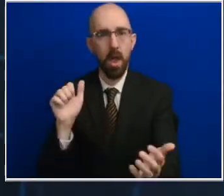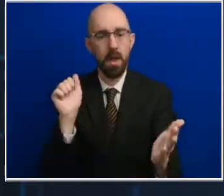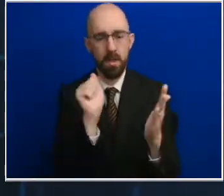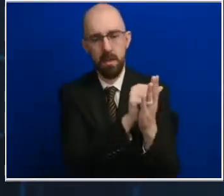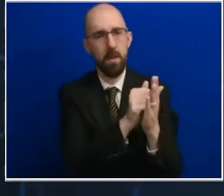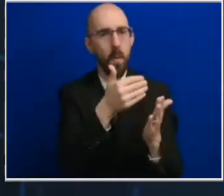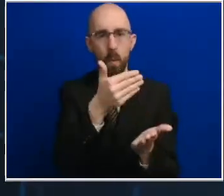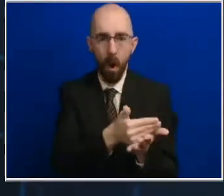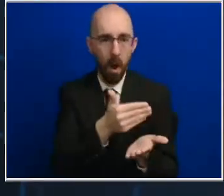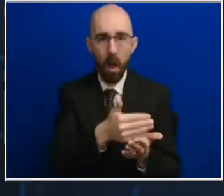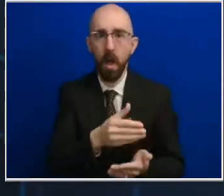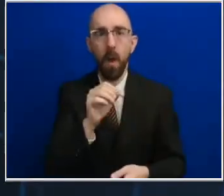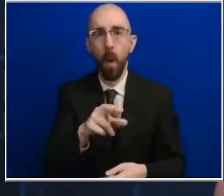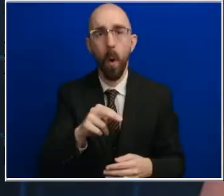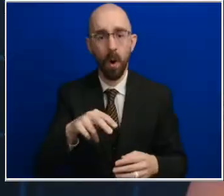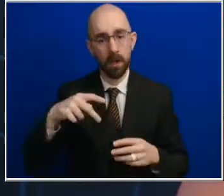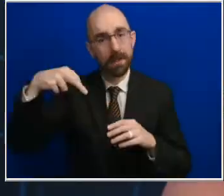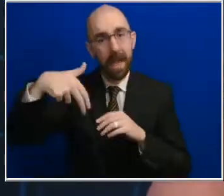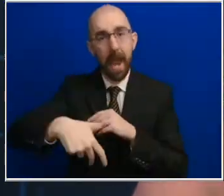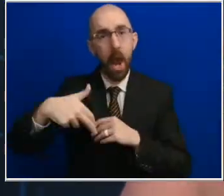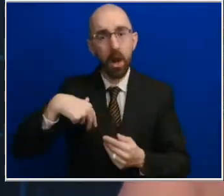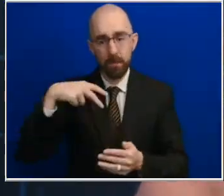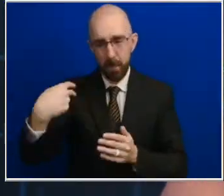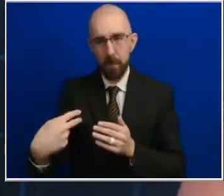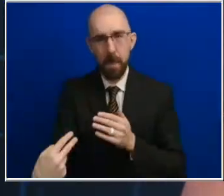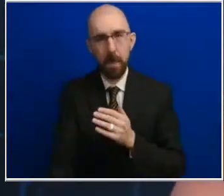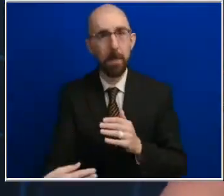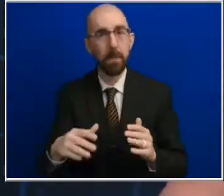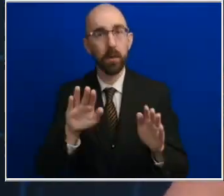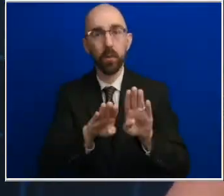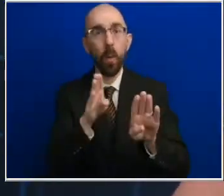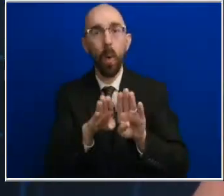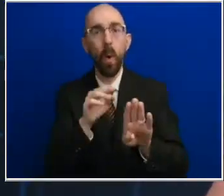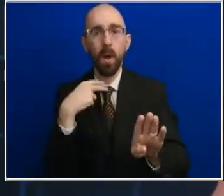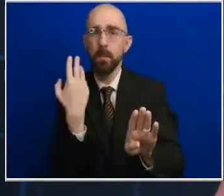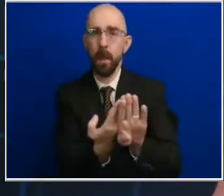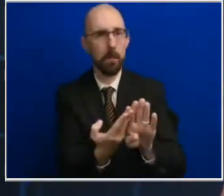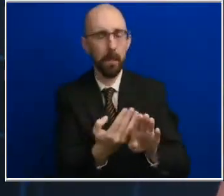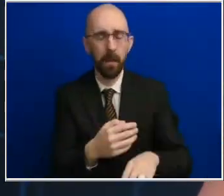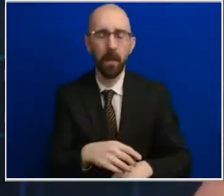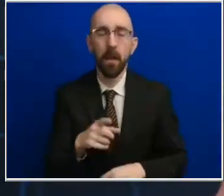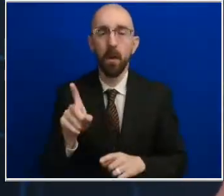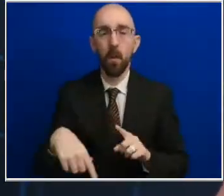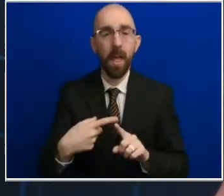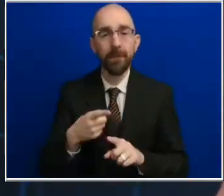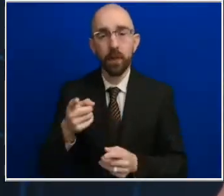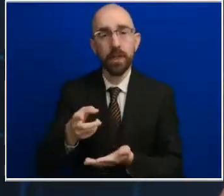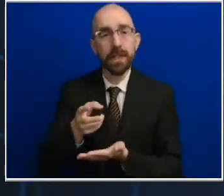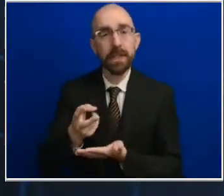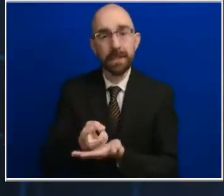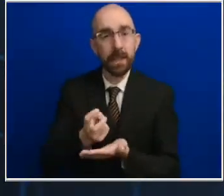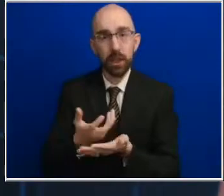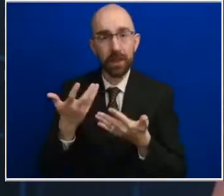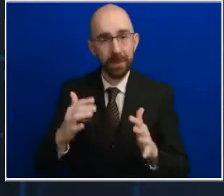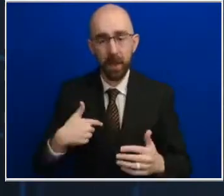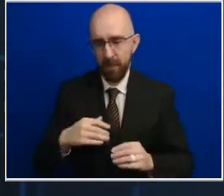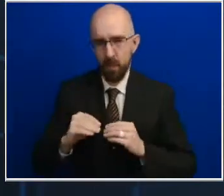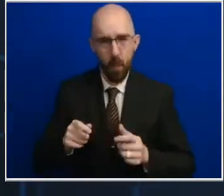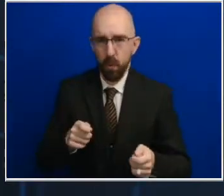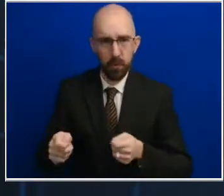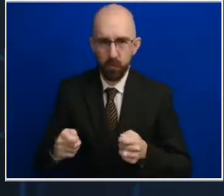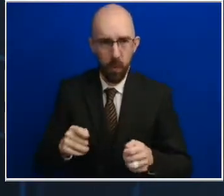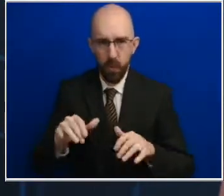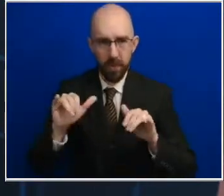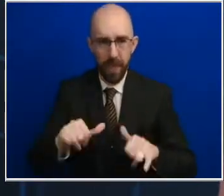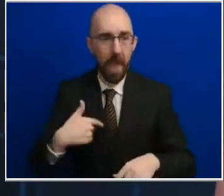down the stairs, you know, into a door, and then when the seizure would be over, which I, you know, have zero control over, you know, I'd walk